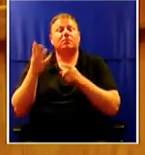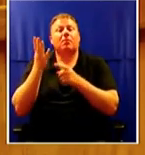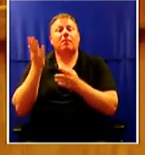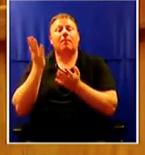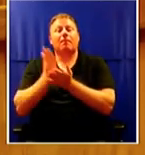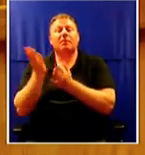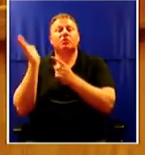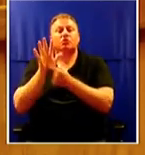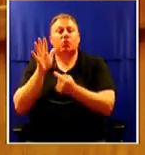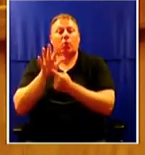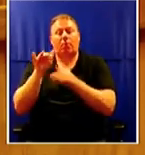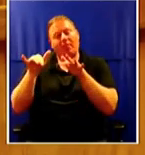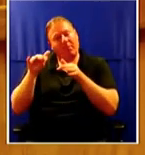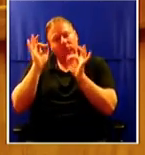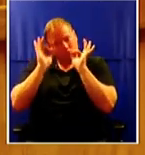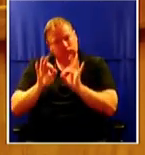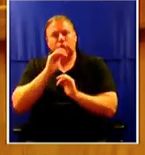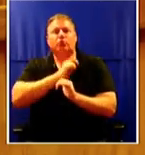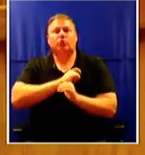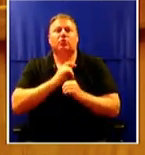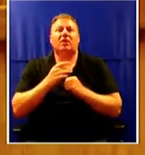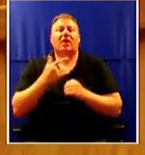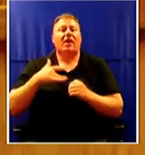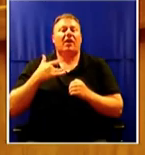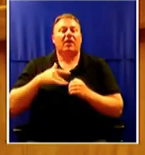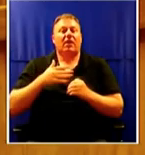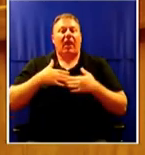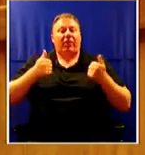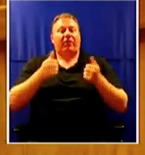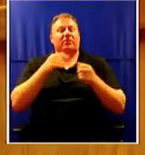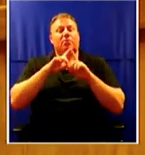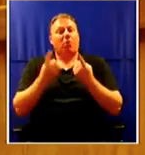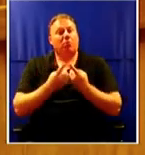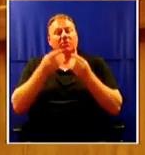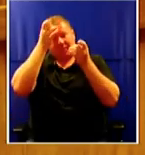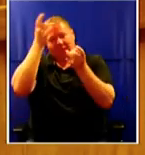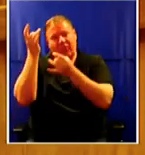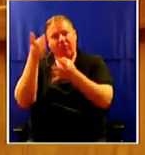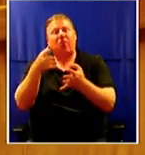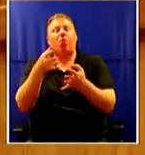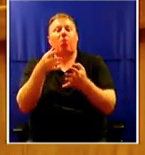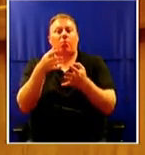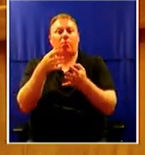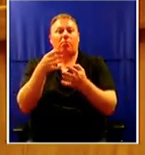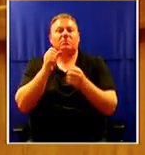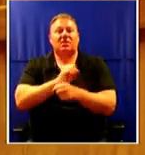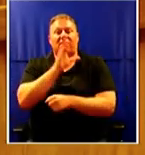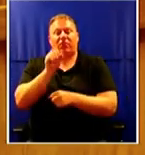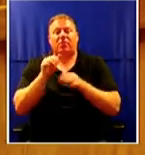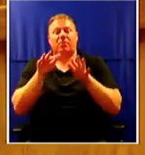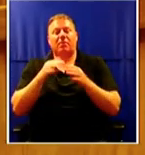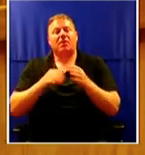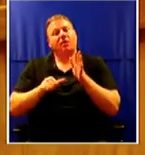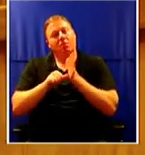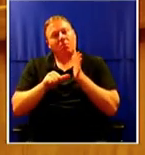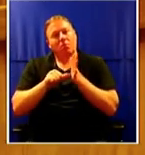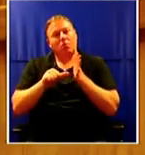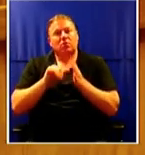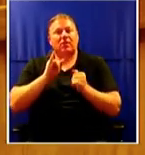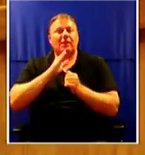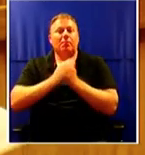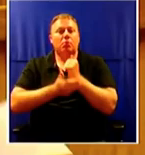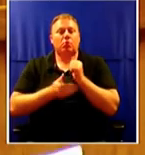recipients. We have called for the Health Department to inform all South Africans on the importance of boosting one's immune system as the